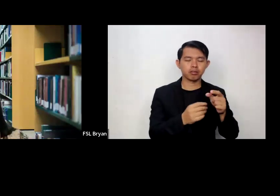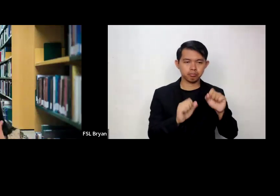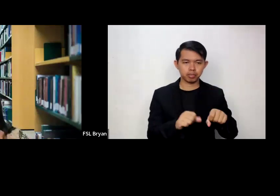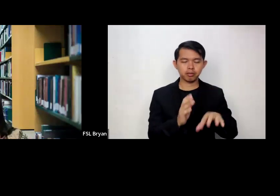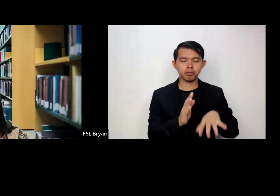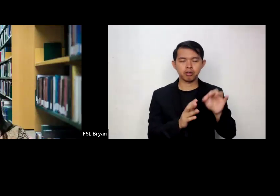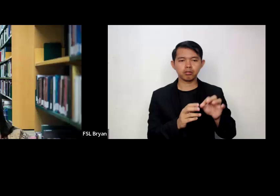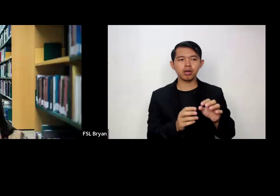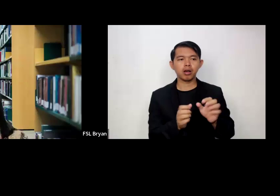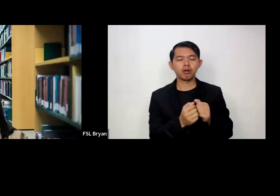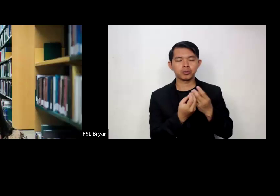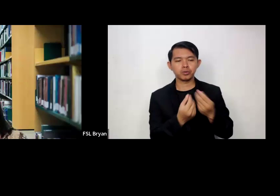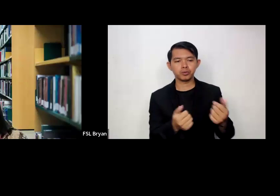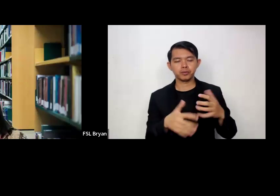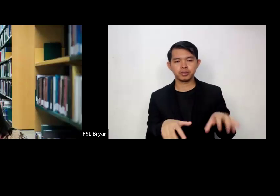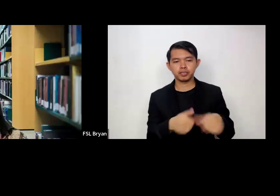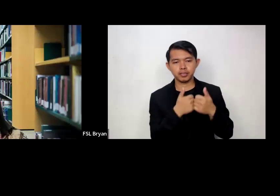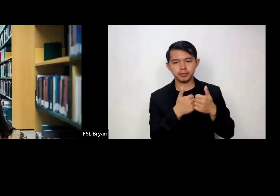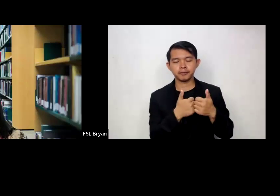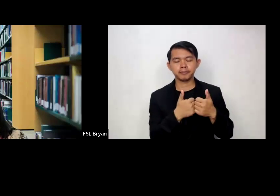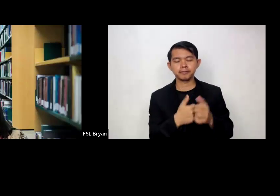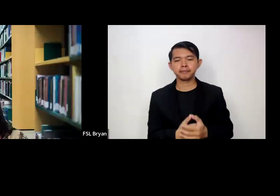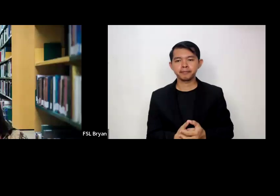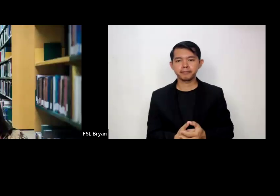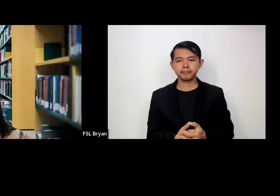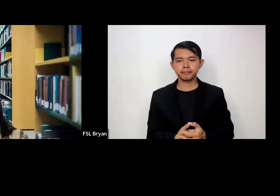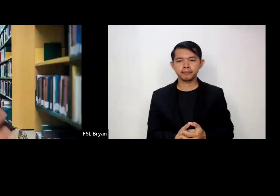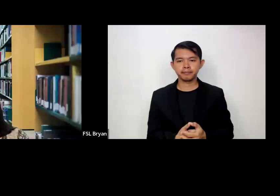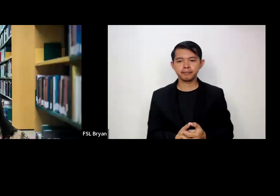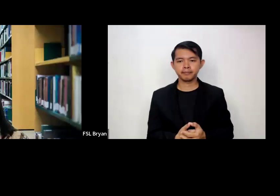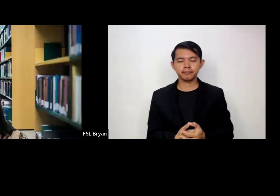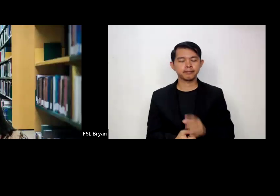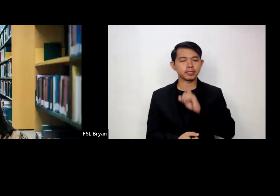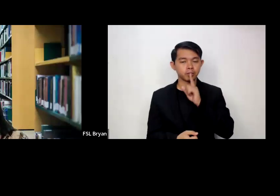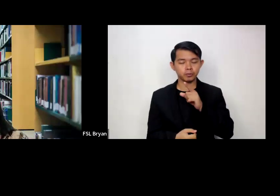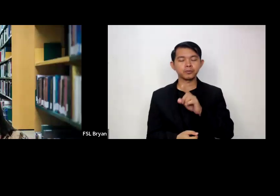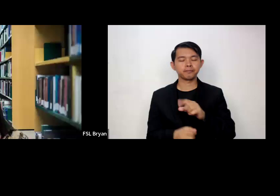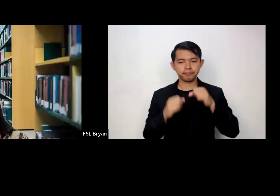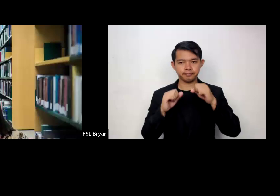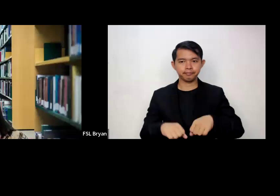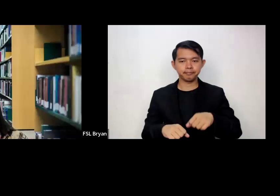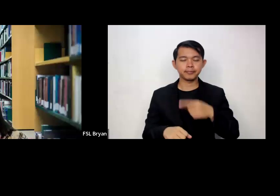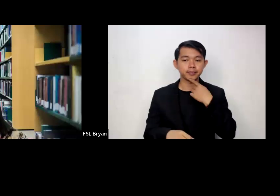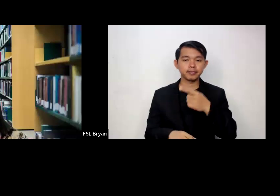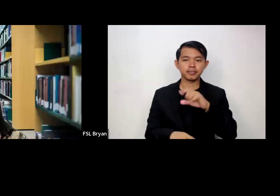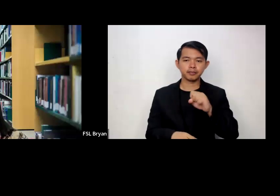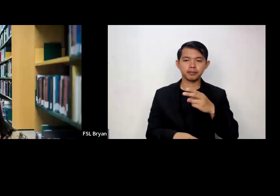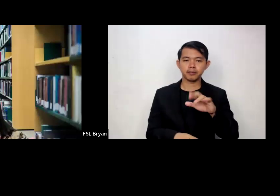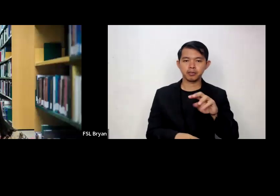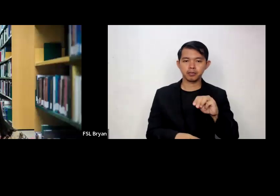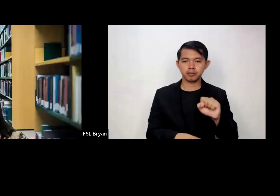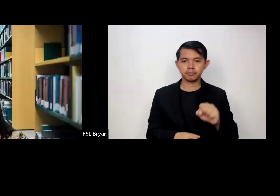those colonial influences. So yeah, totally agree with what Sharms said just now.